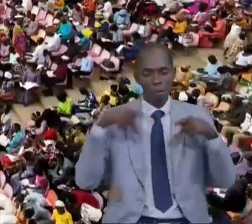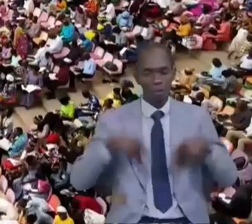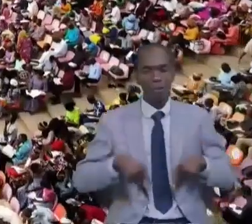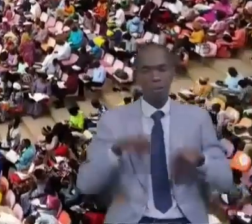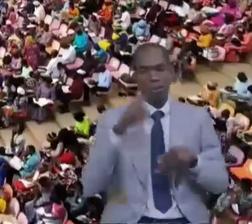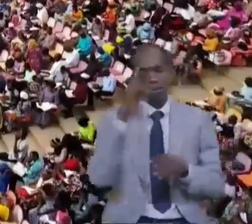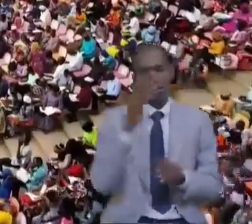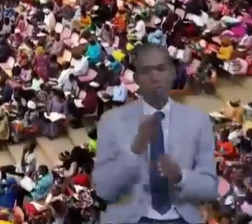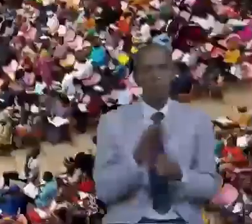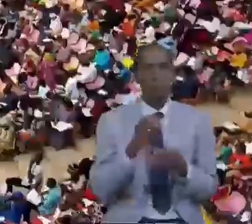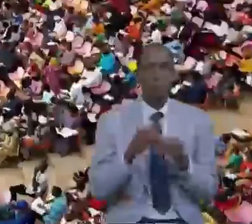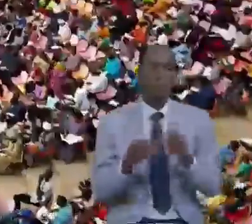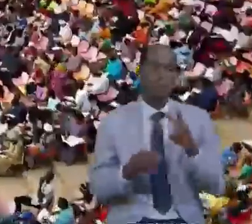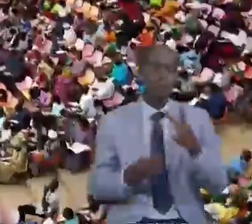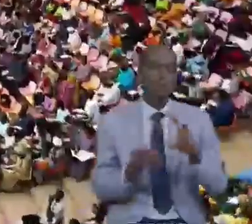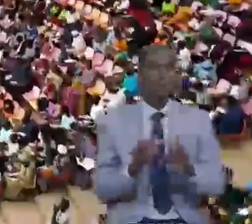sanctification.